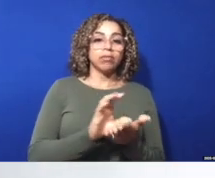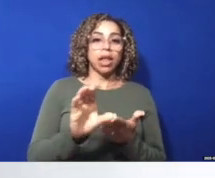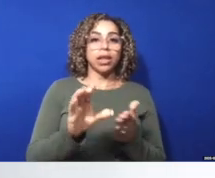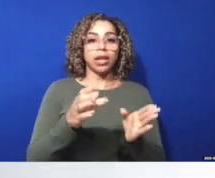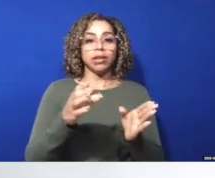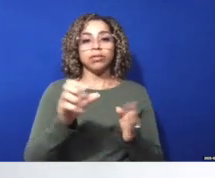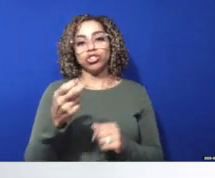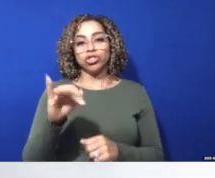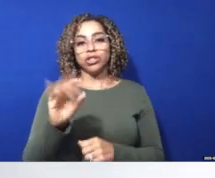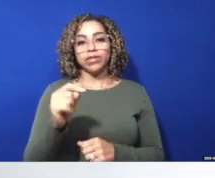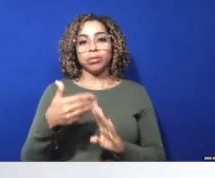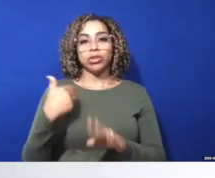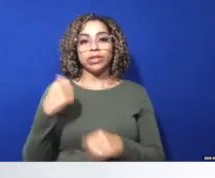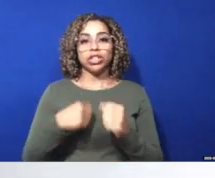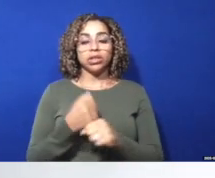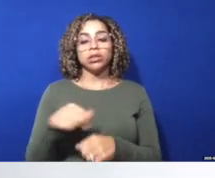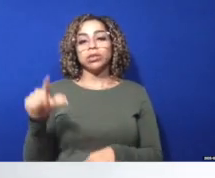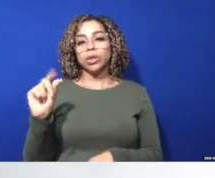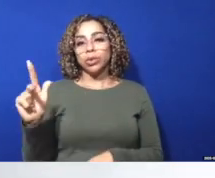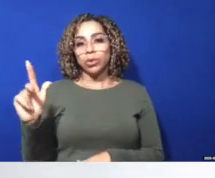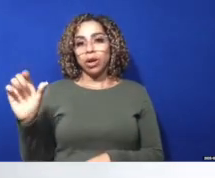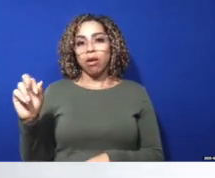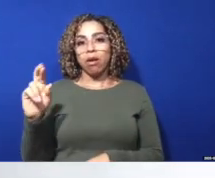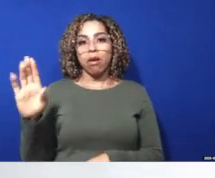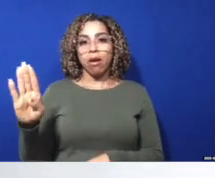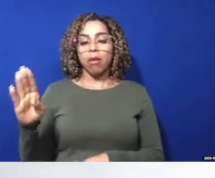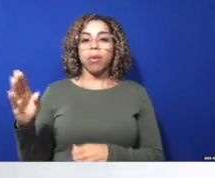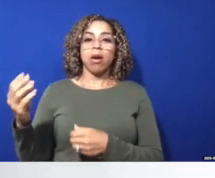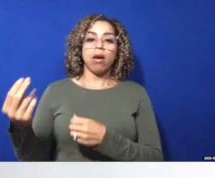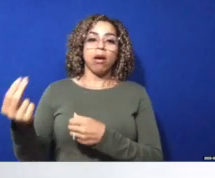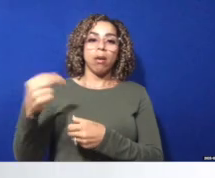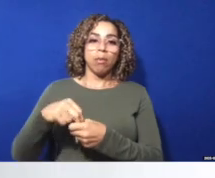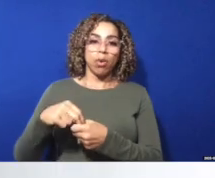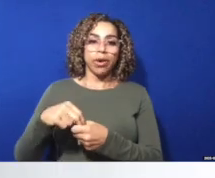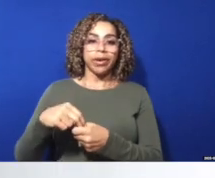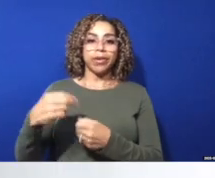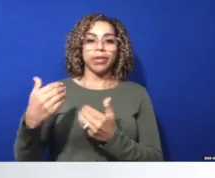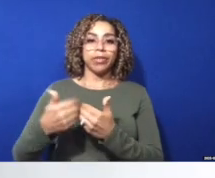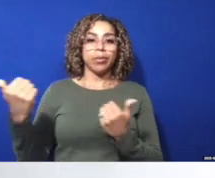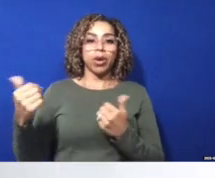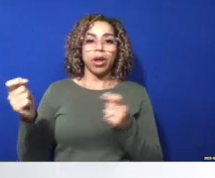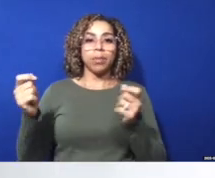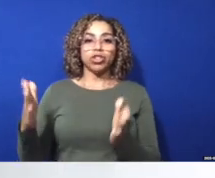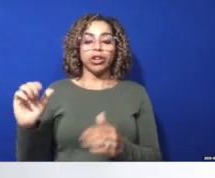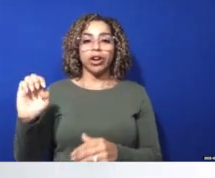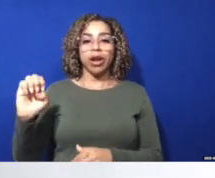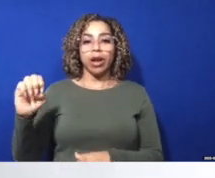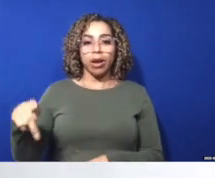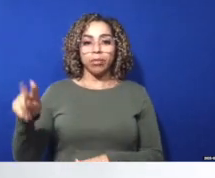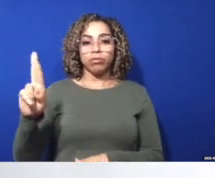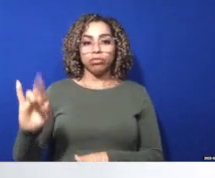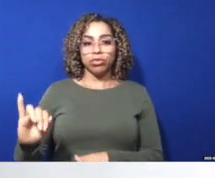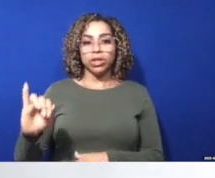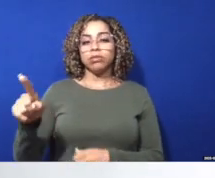In 2023, CARB onboarded a third-party administrator, EPRI, who is facilitating administrative activities to